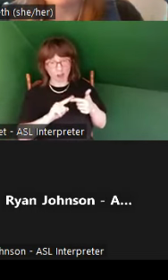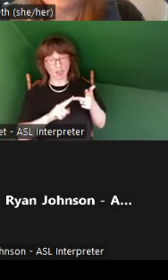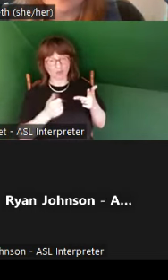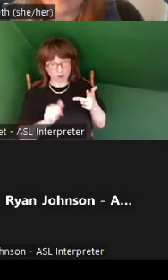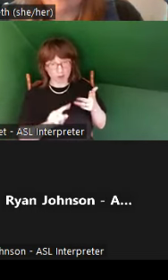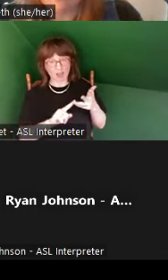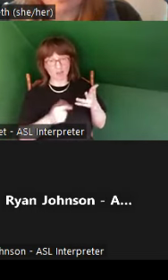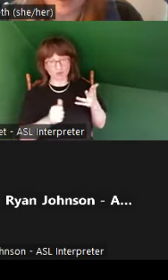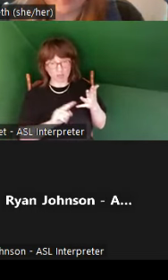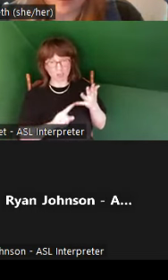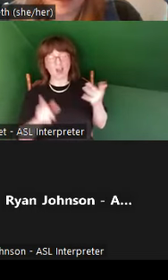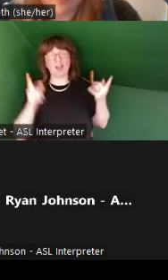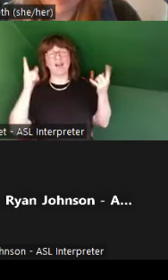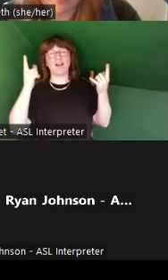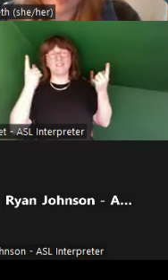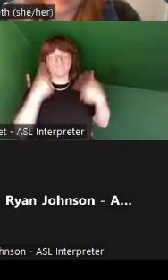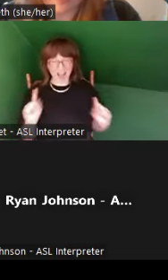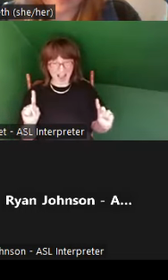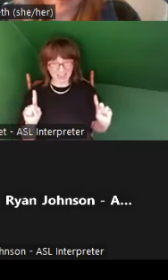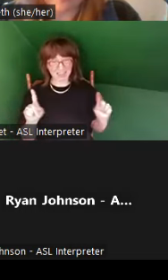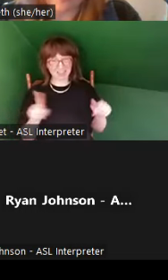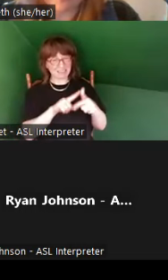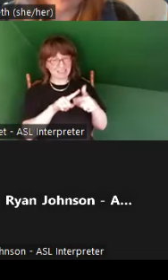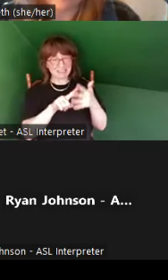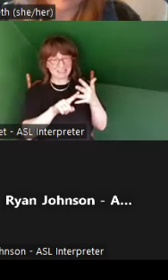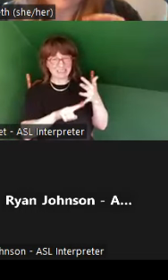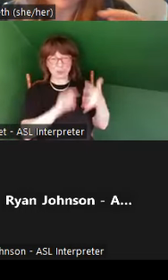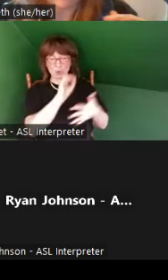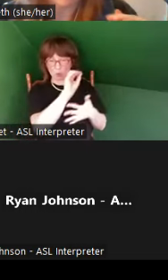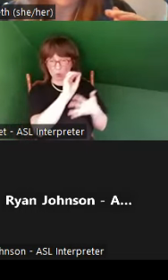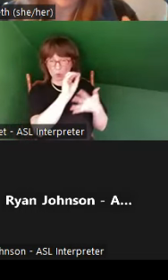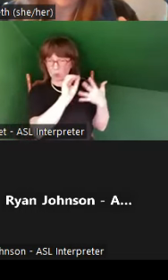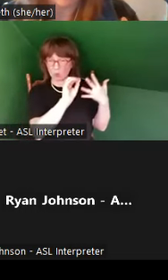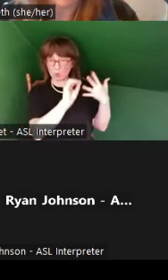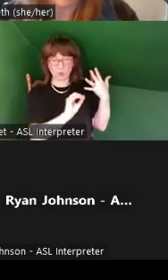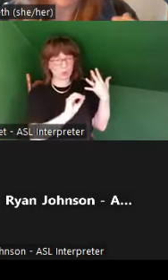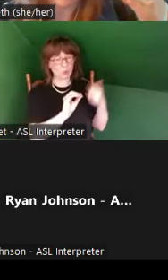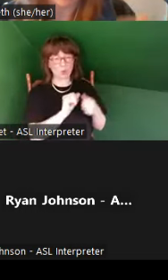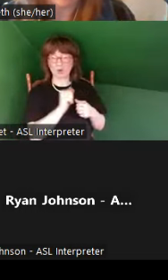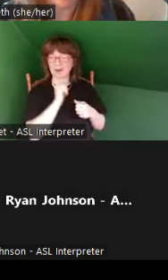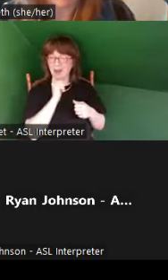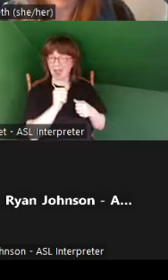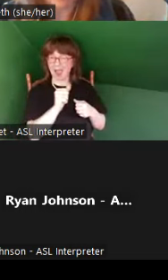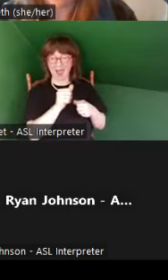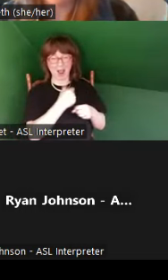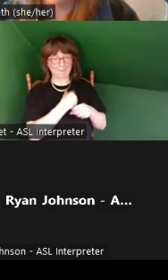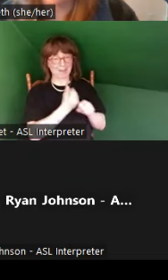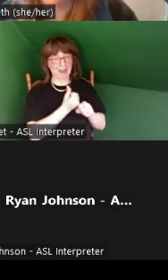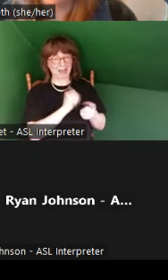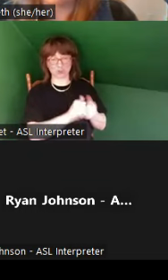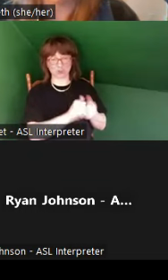And it's only after those consequences, threatening those consequences, doesn't result in the abuse